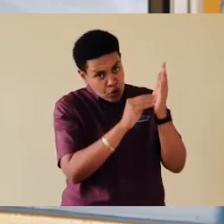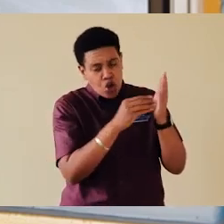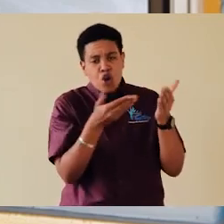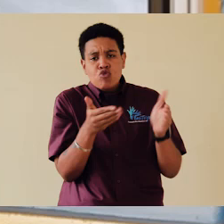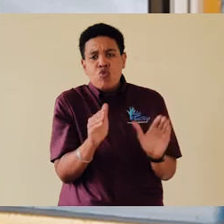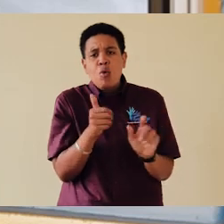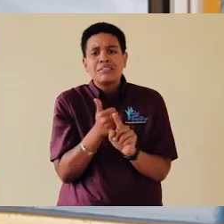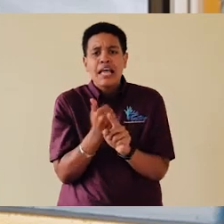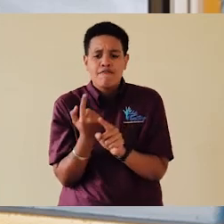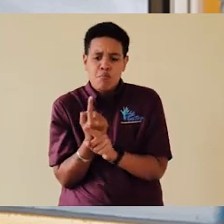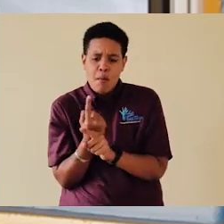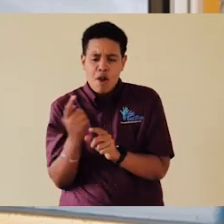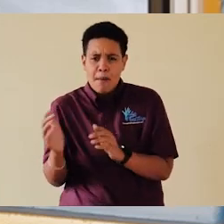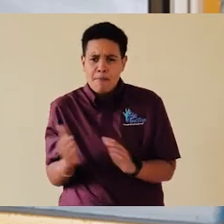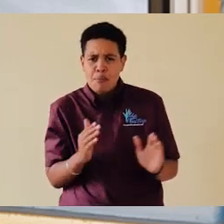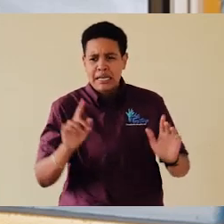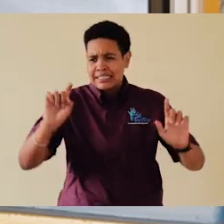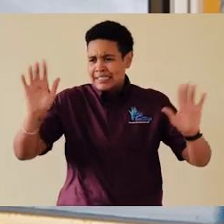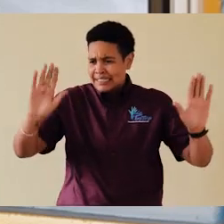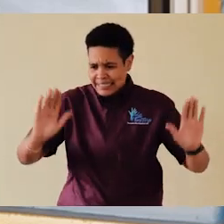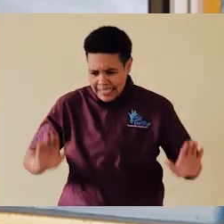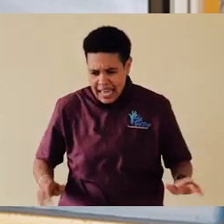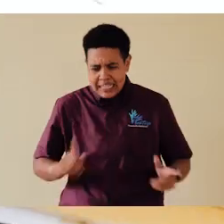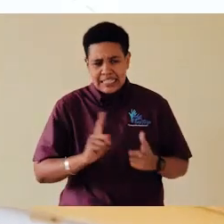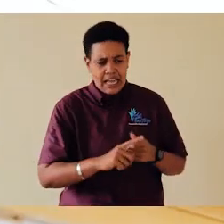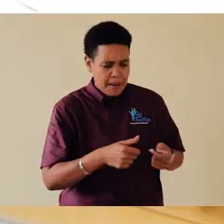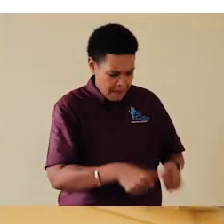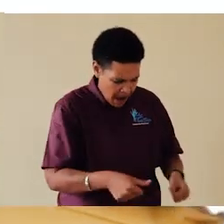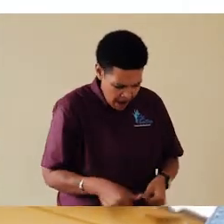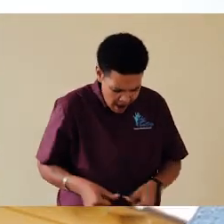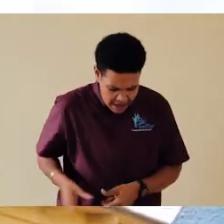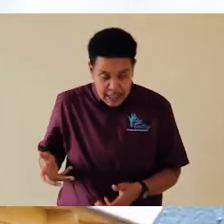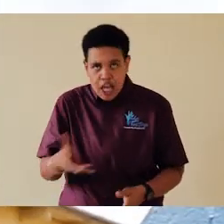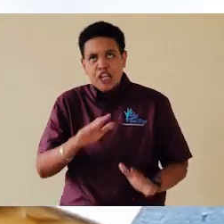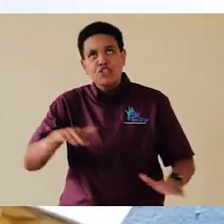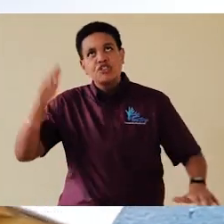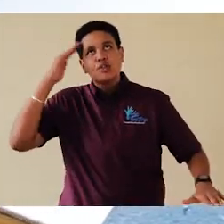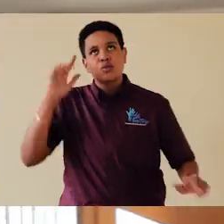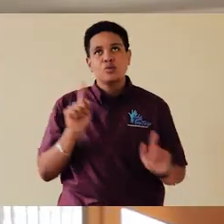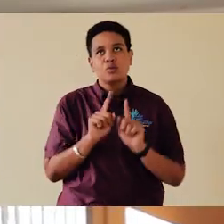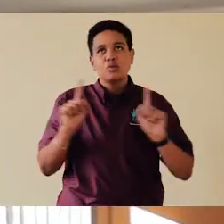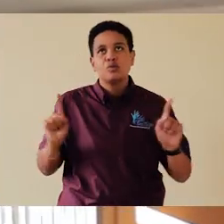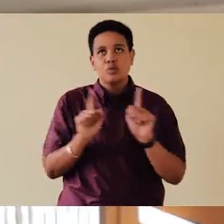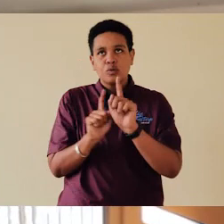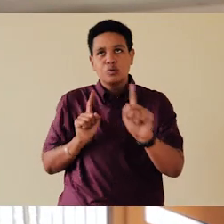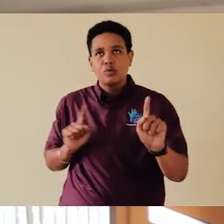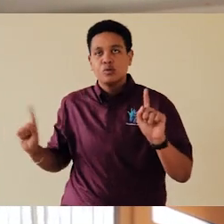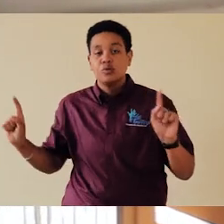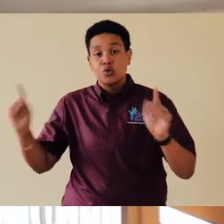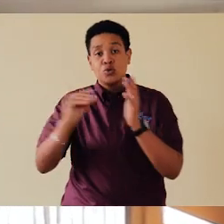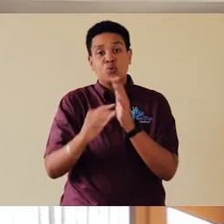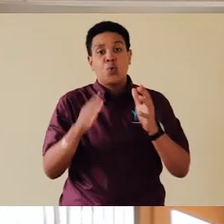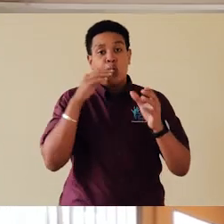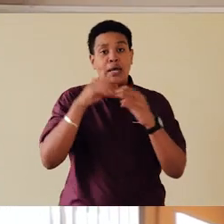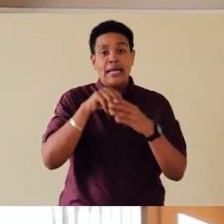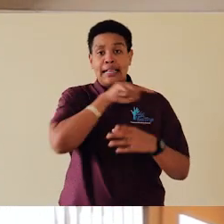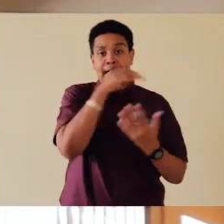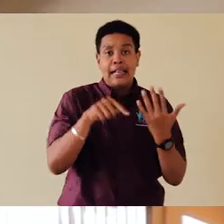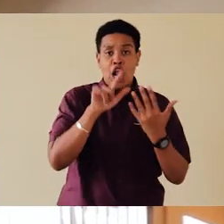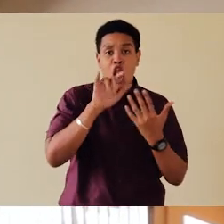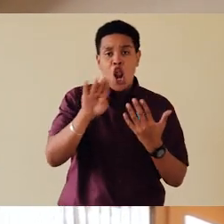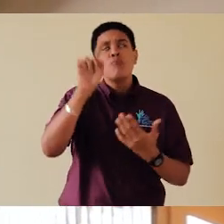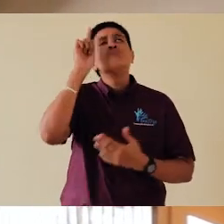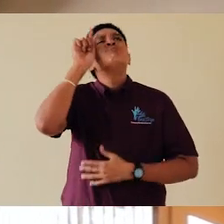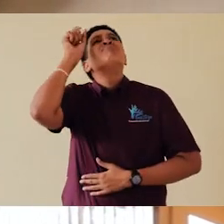the rooms are properly prepared, sanitized, and the markings are all there so that the students who are part of these clubs